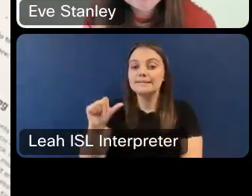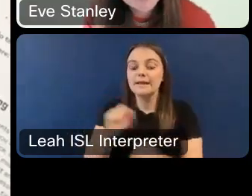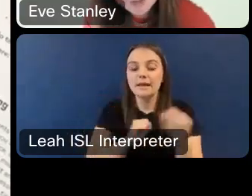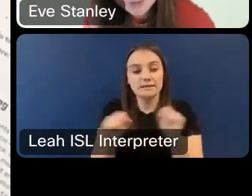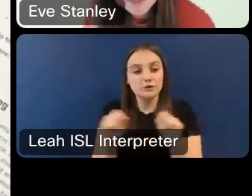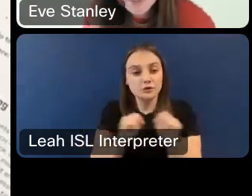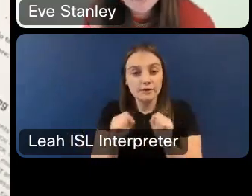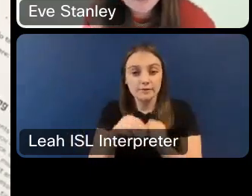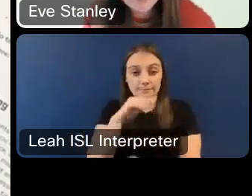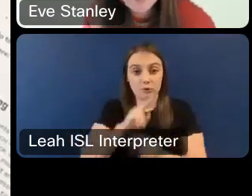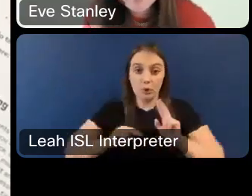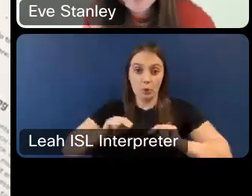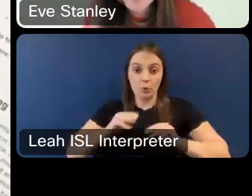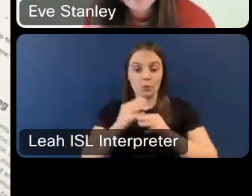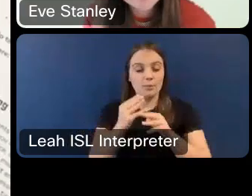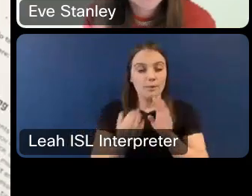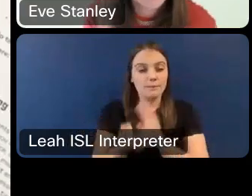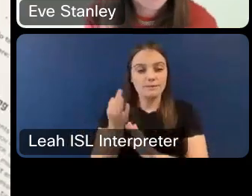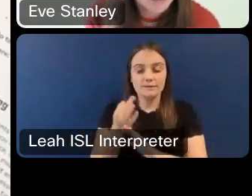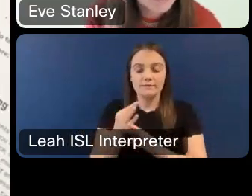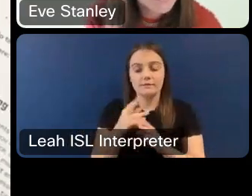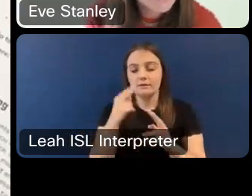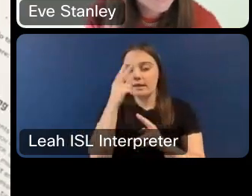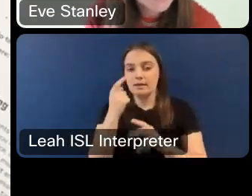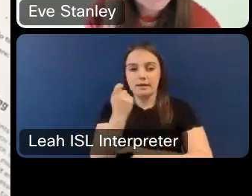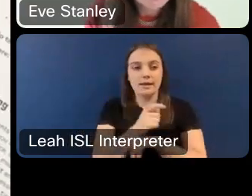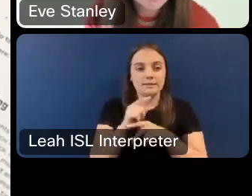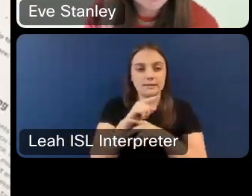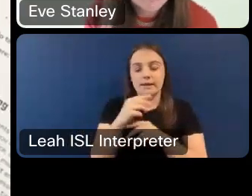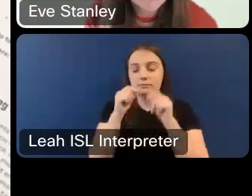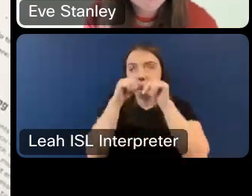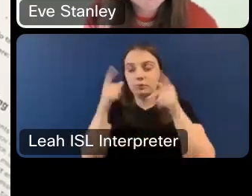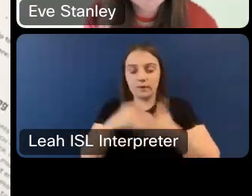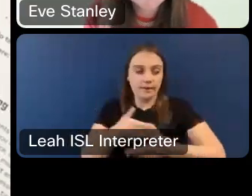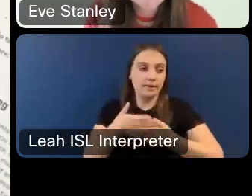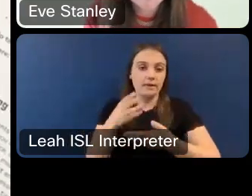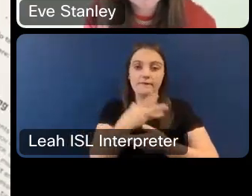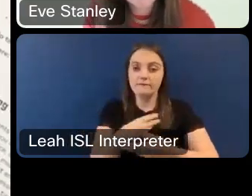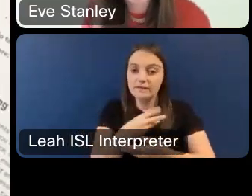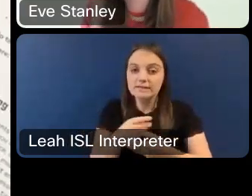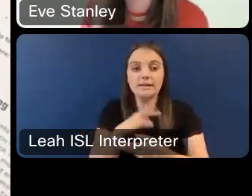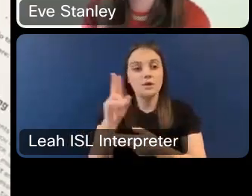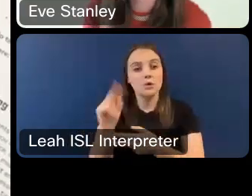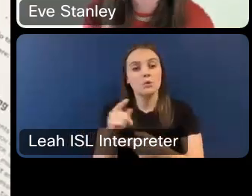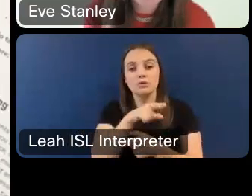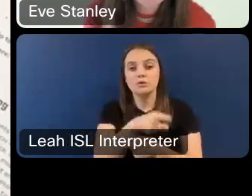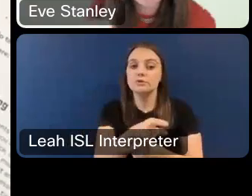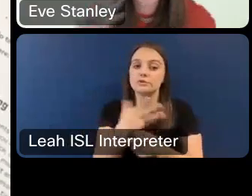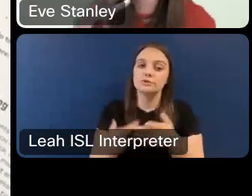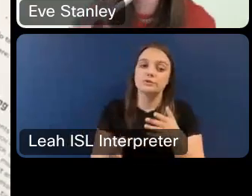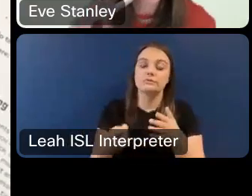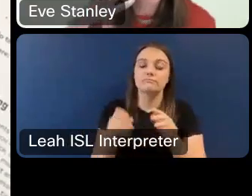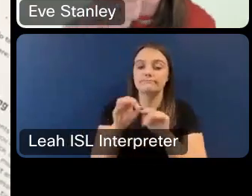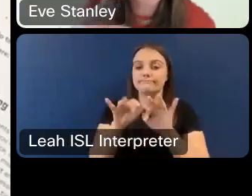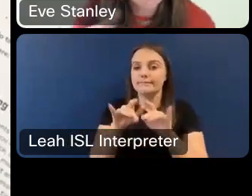mums, day or night, whether they were up in the middle of the night feeding and having problems, could contact the service and leave either an Instagram